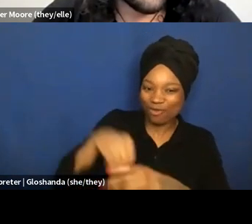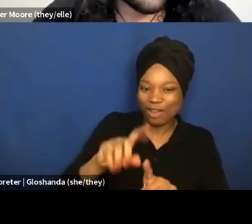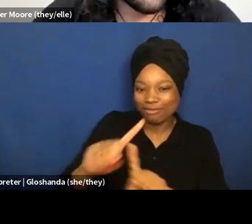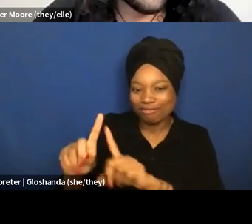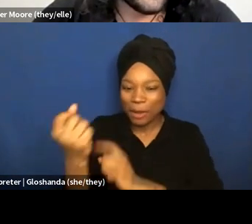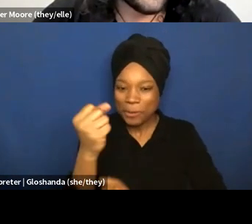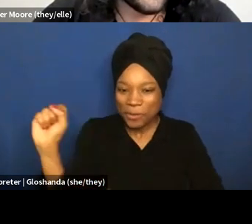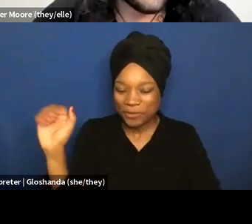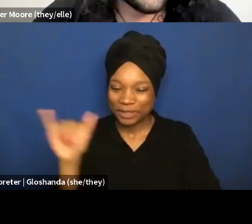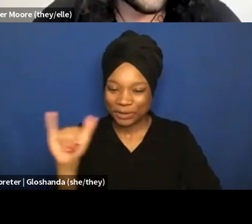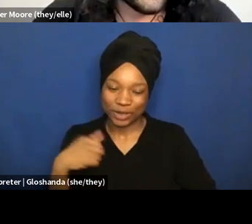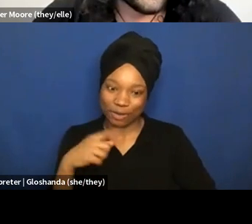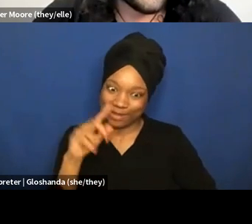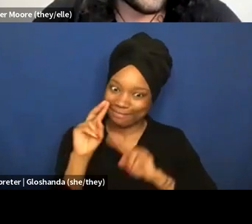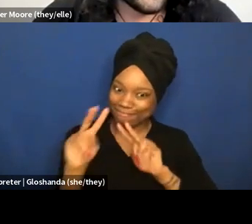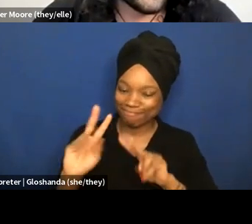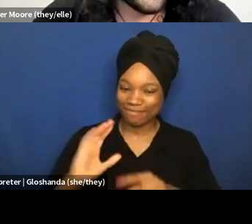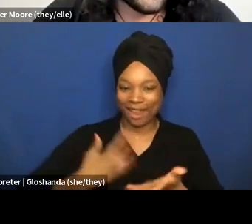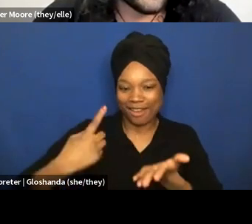conversation. Thank you.